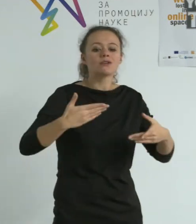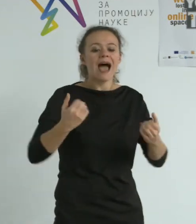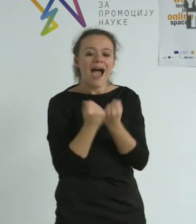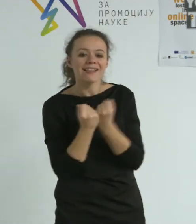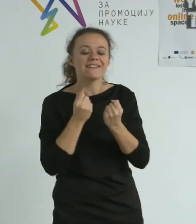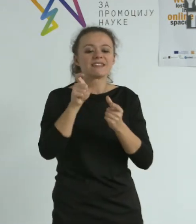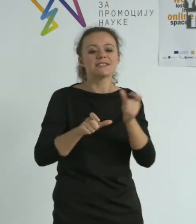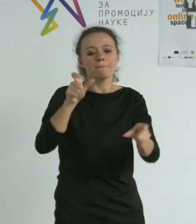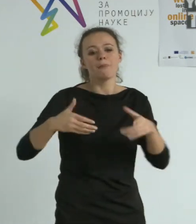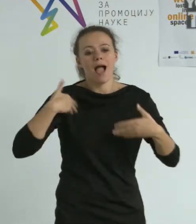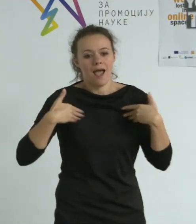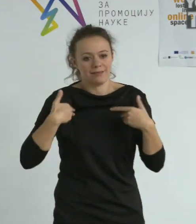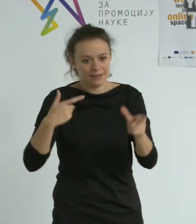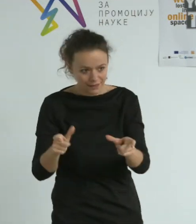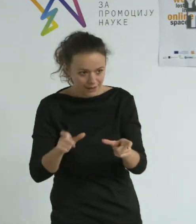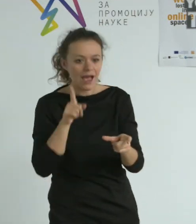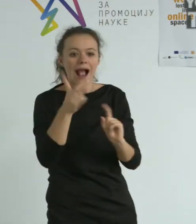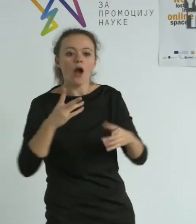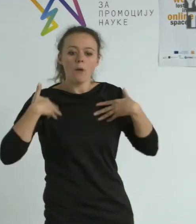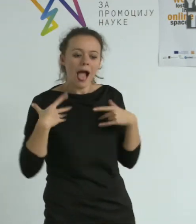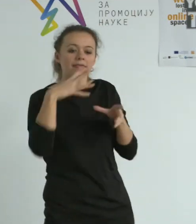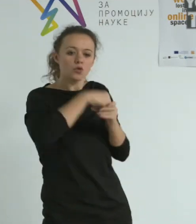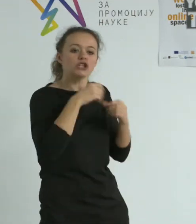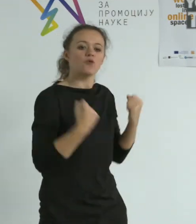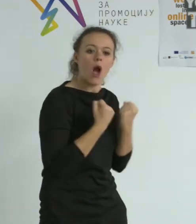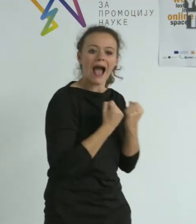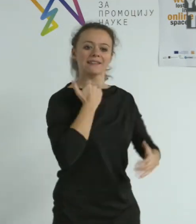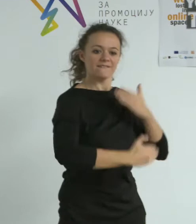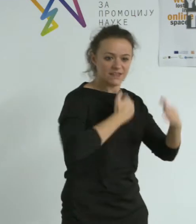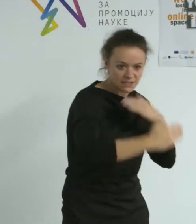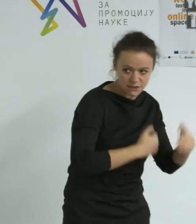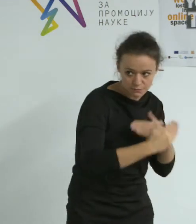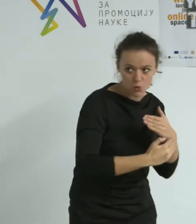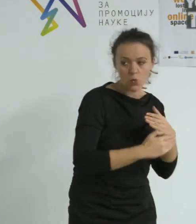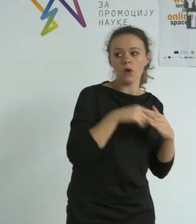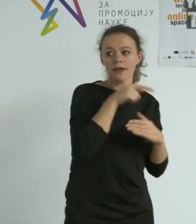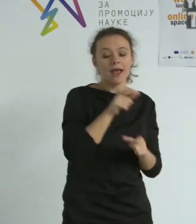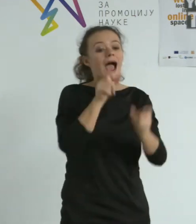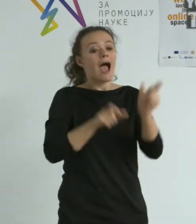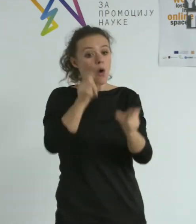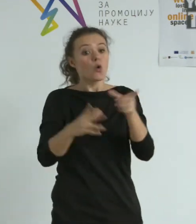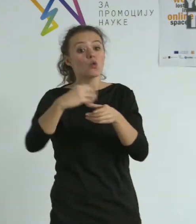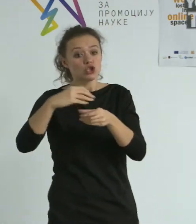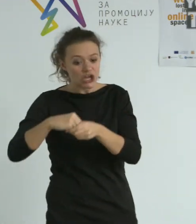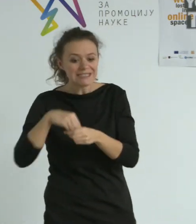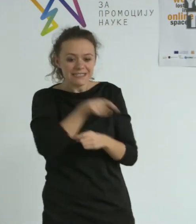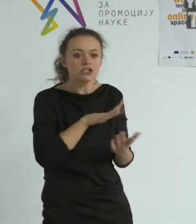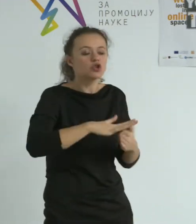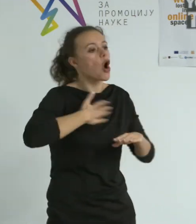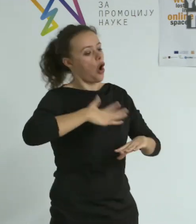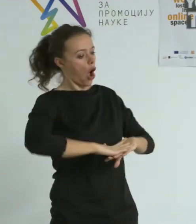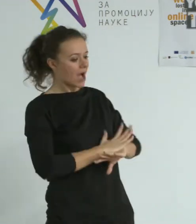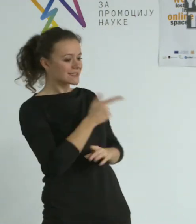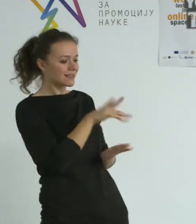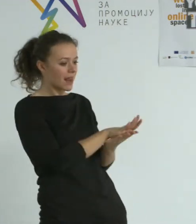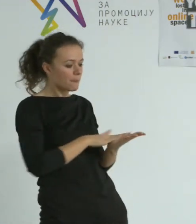is youth participation and activism? So the participants would have to experience it at the beginning when they have